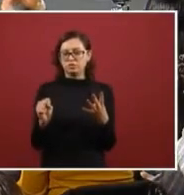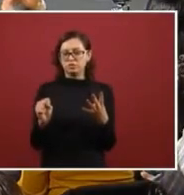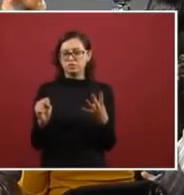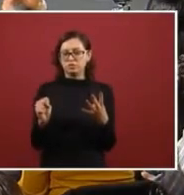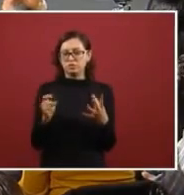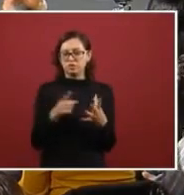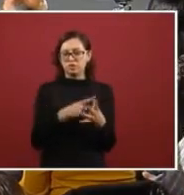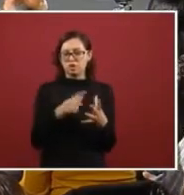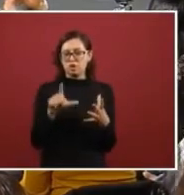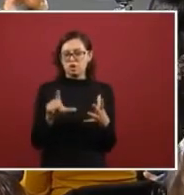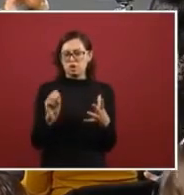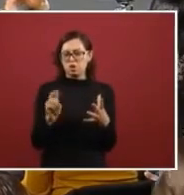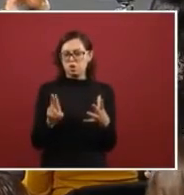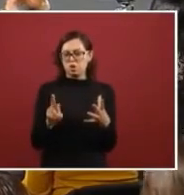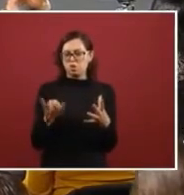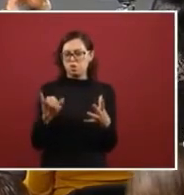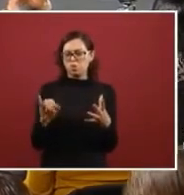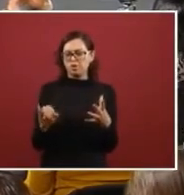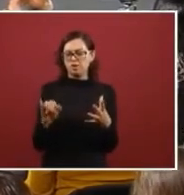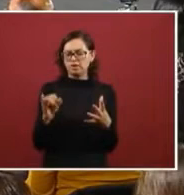So Carlos Miguel